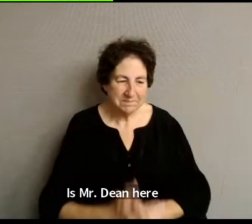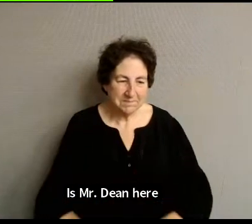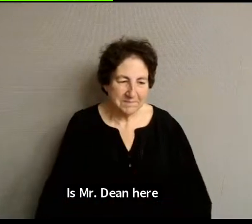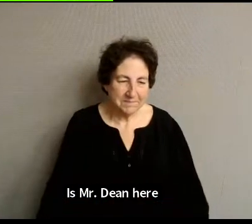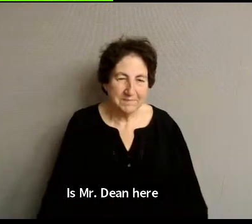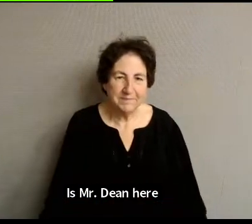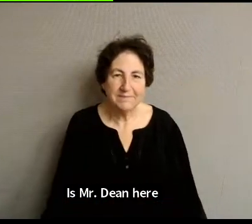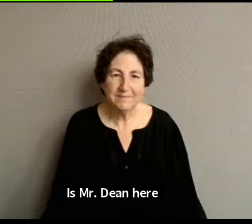What?